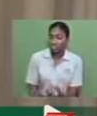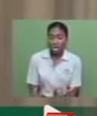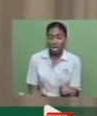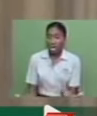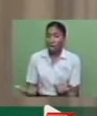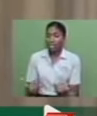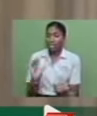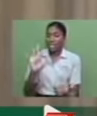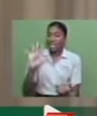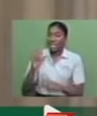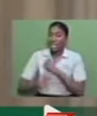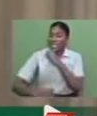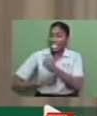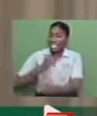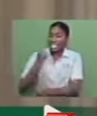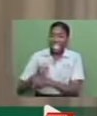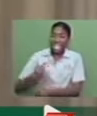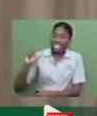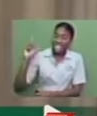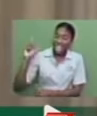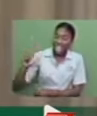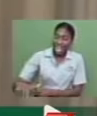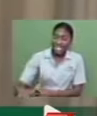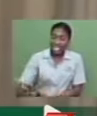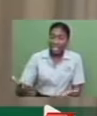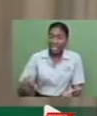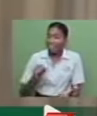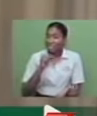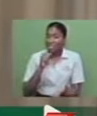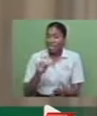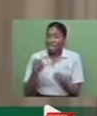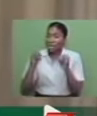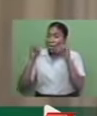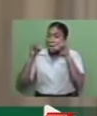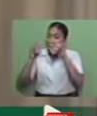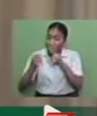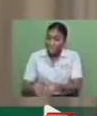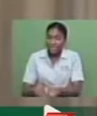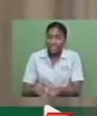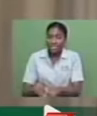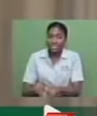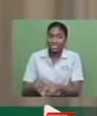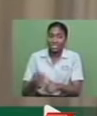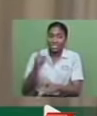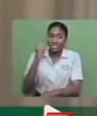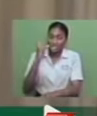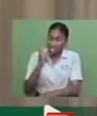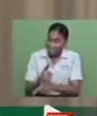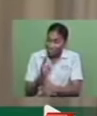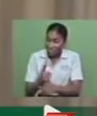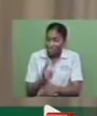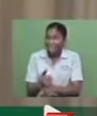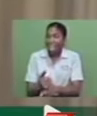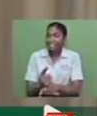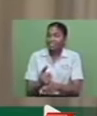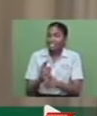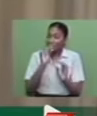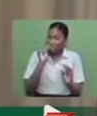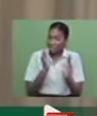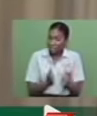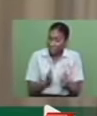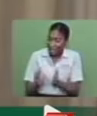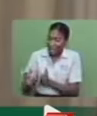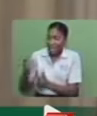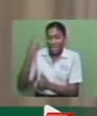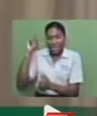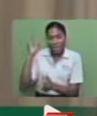years later, they have not put into legislation the framework for the officers. You will ask